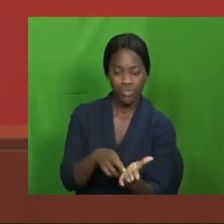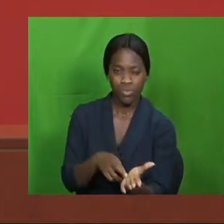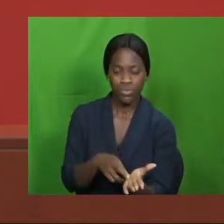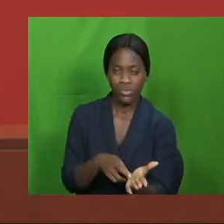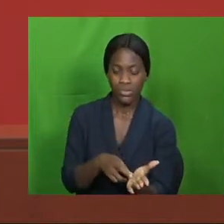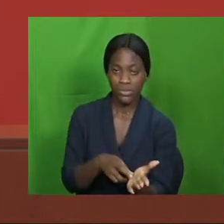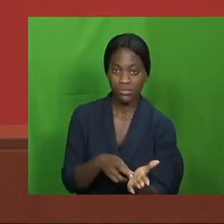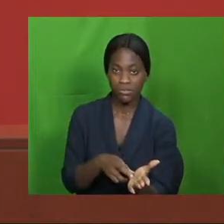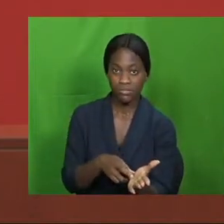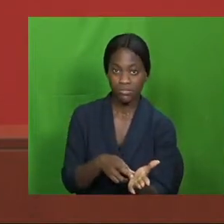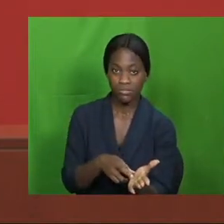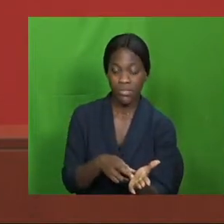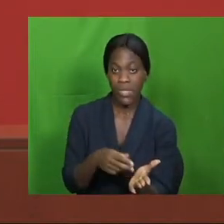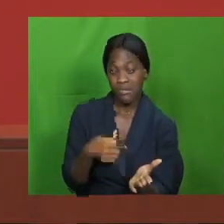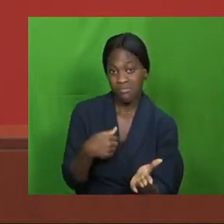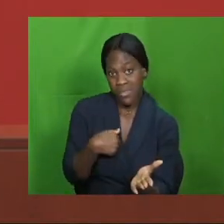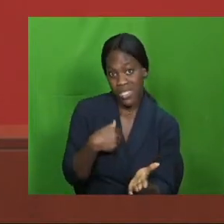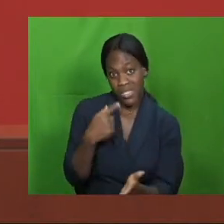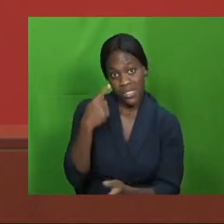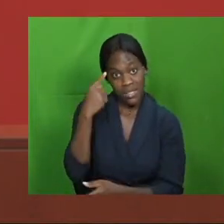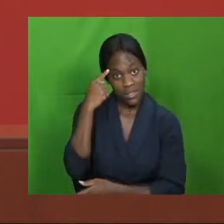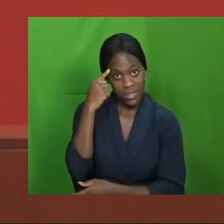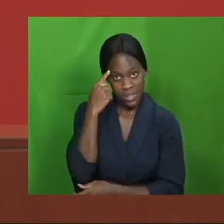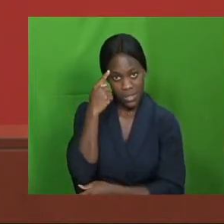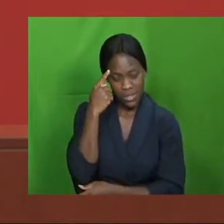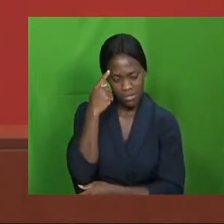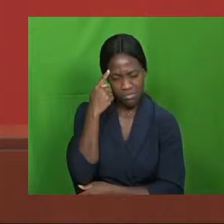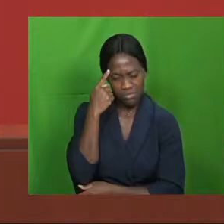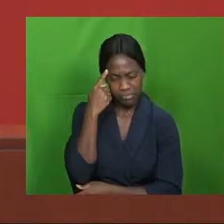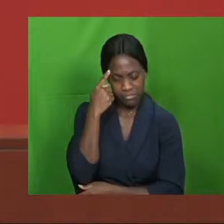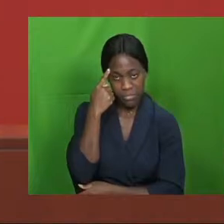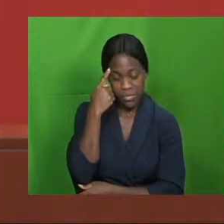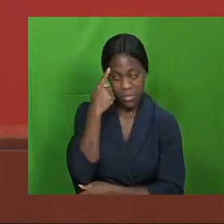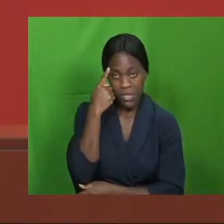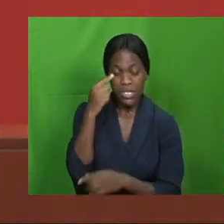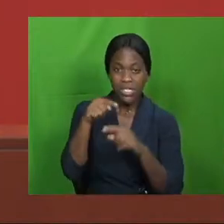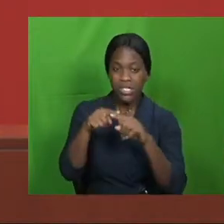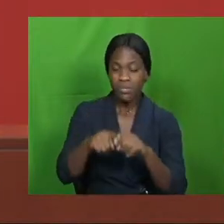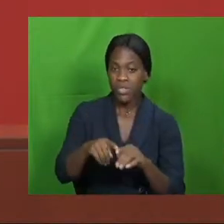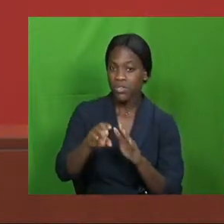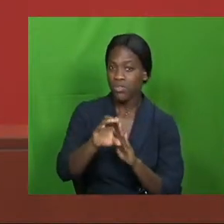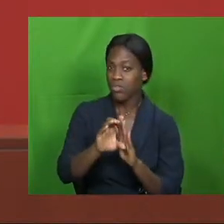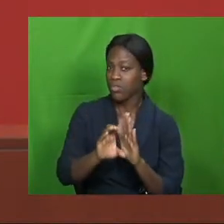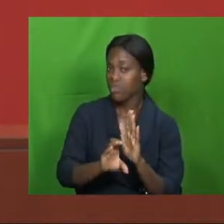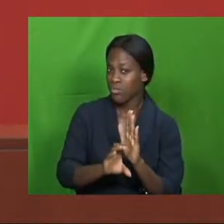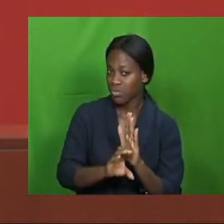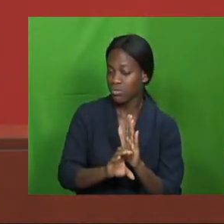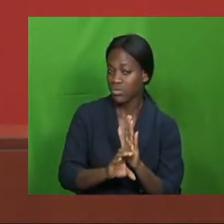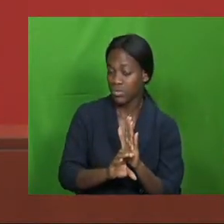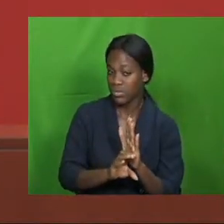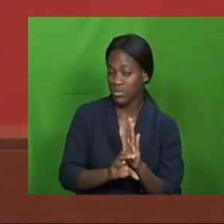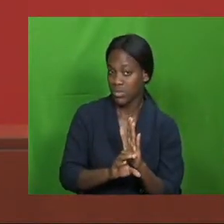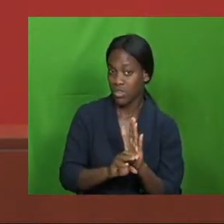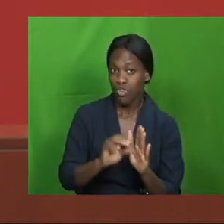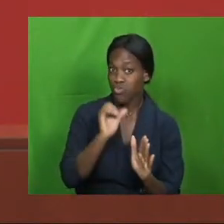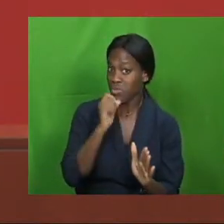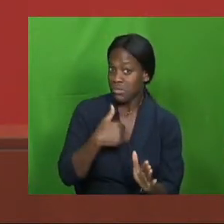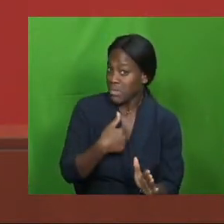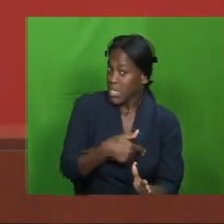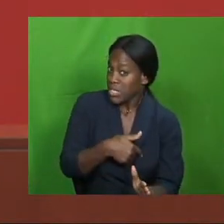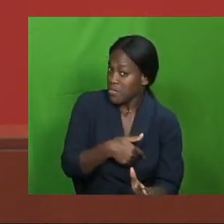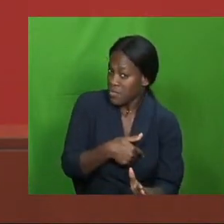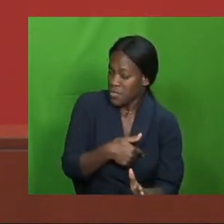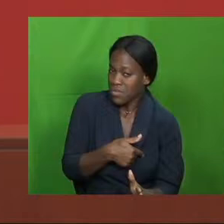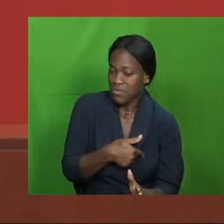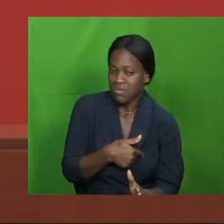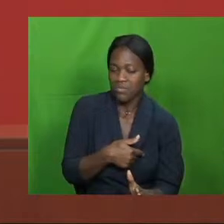and in my considered opinion, based on the Constitution and not sentiments, is that there